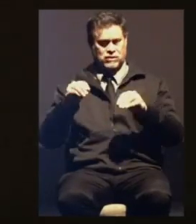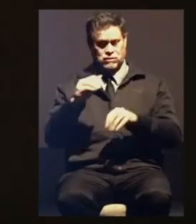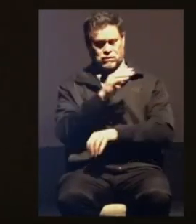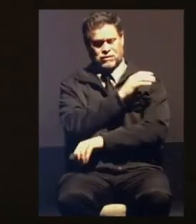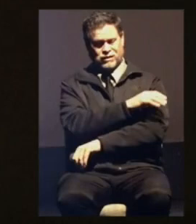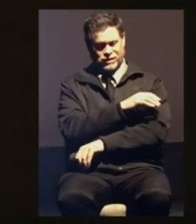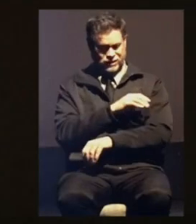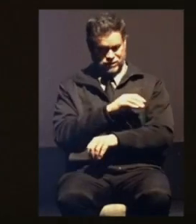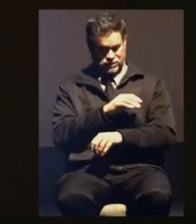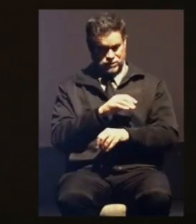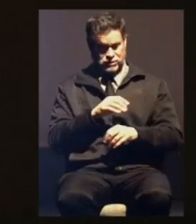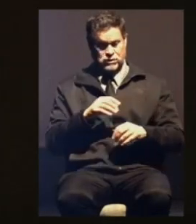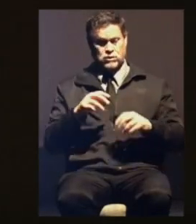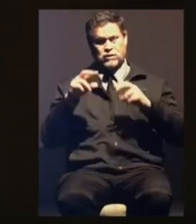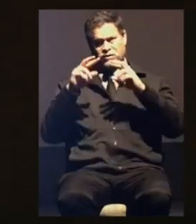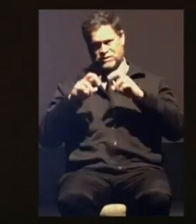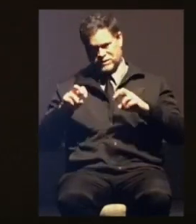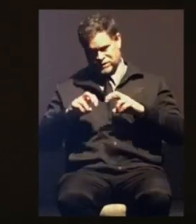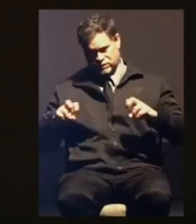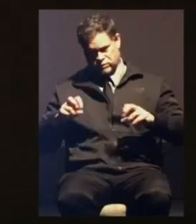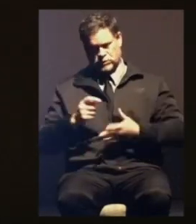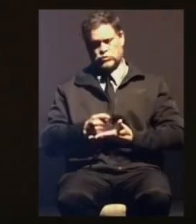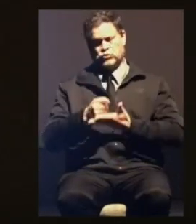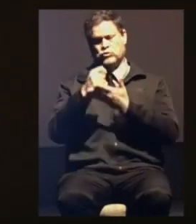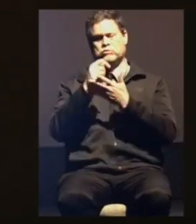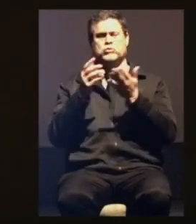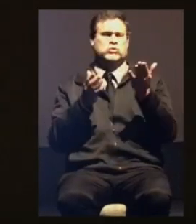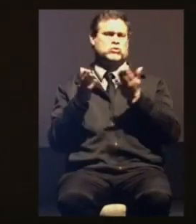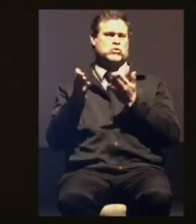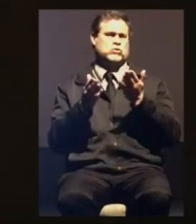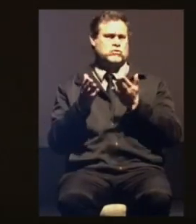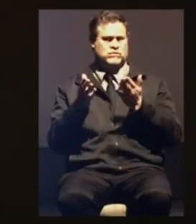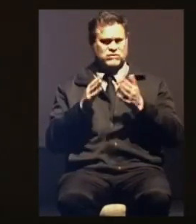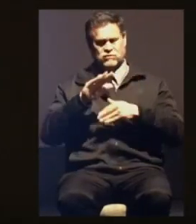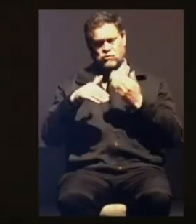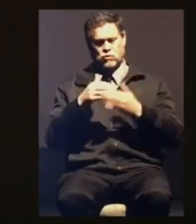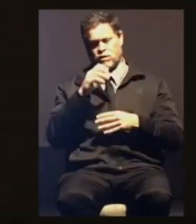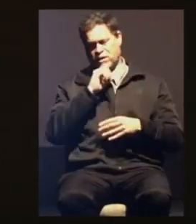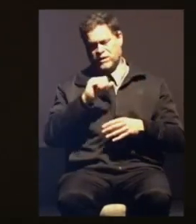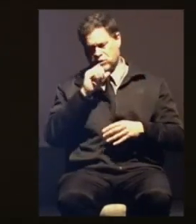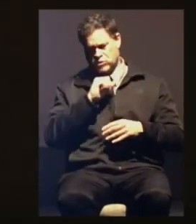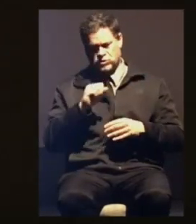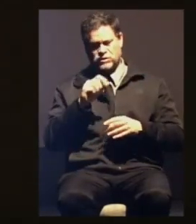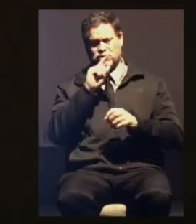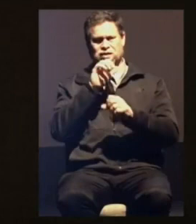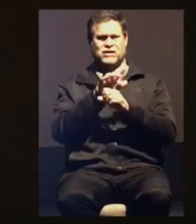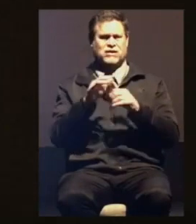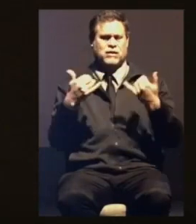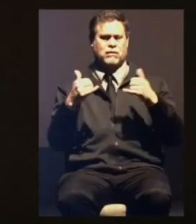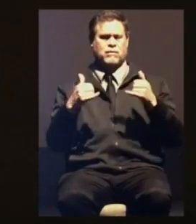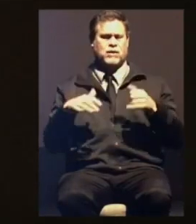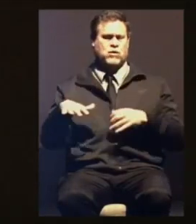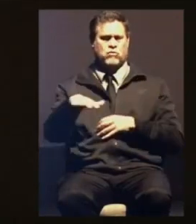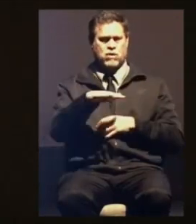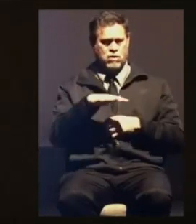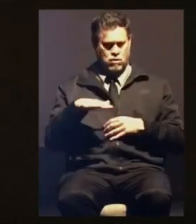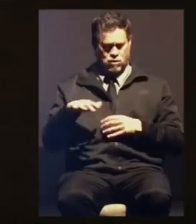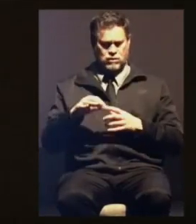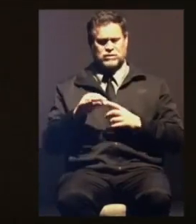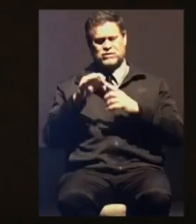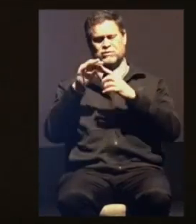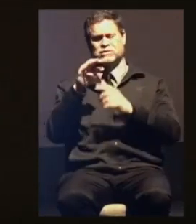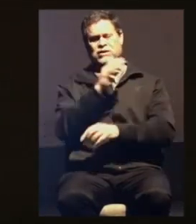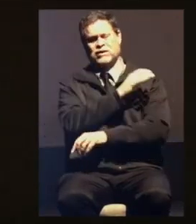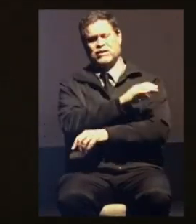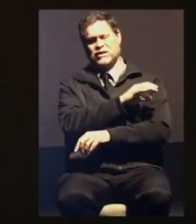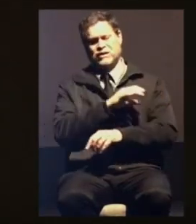have assessment and treatment services for individuals of all ages. We have a dedicated playground. We have specialty